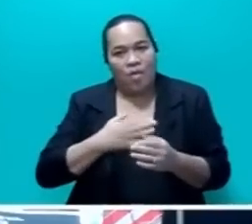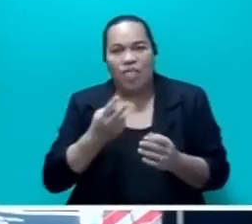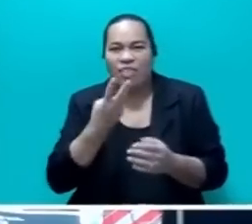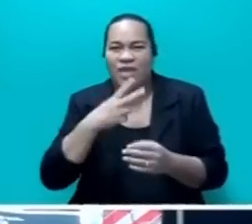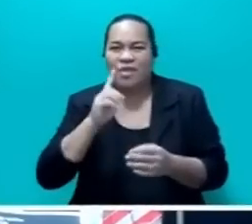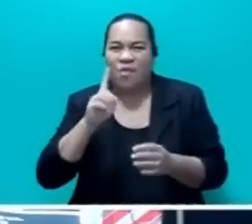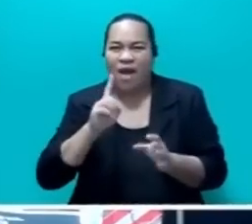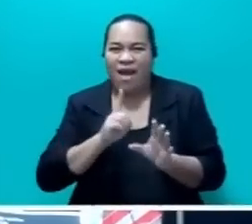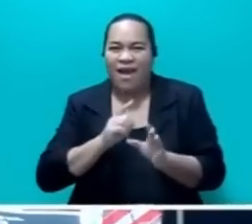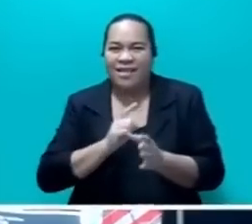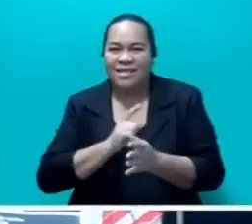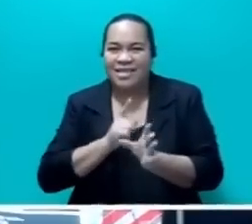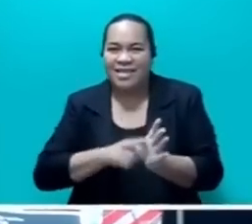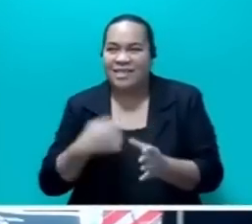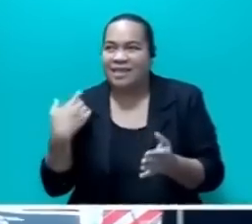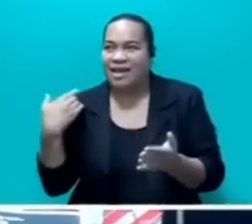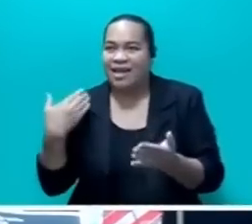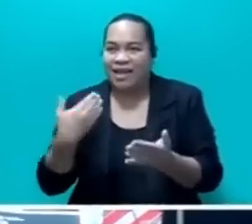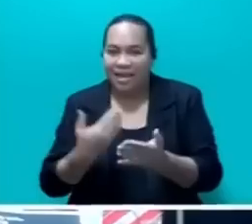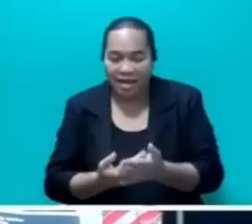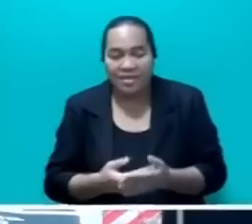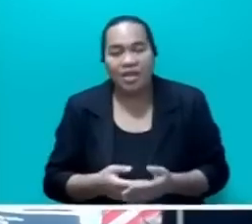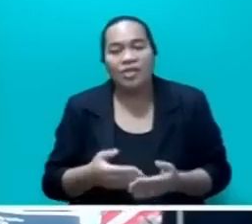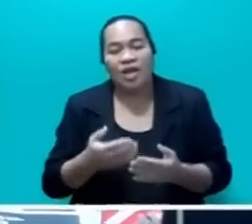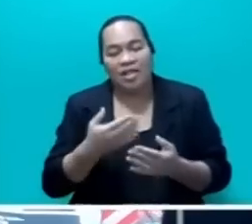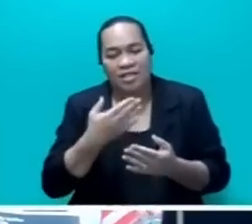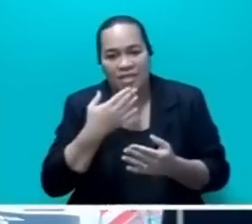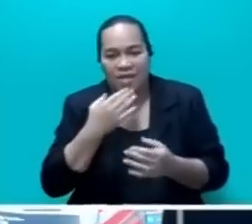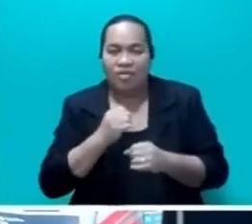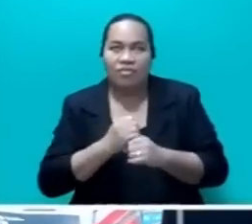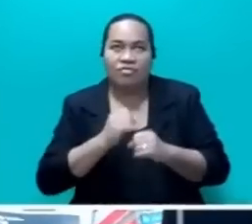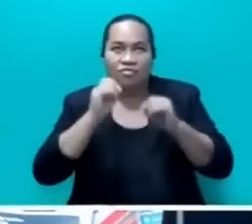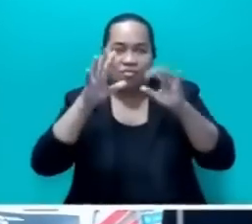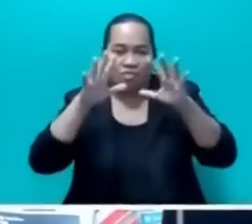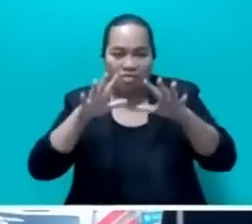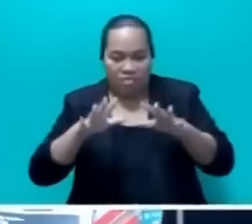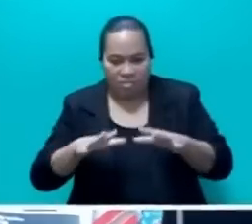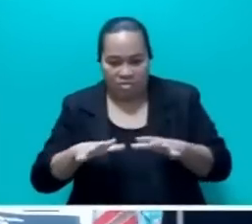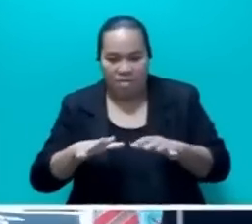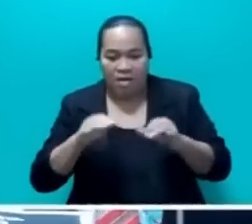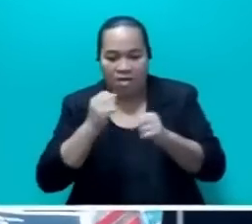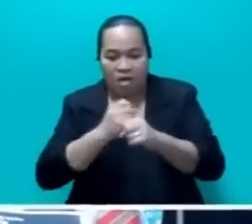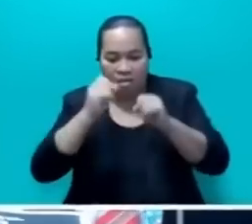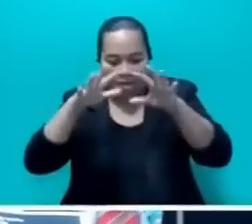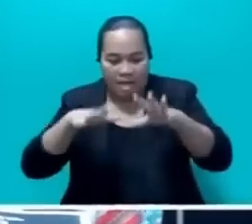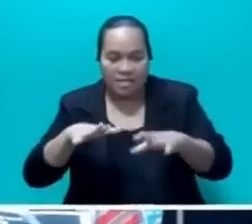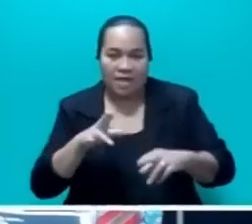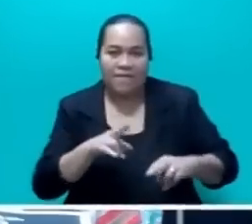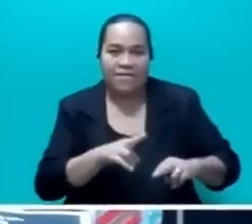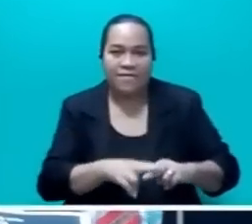I thank you, Mr. Speaker, sir. May God bless this August House and may God bless Fiji.